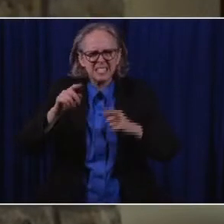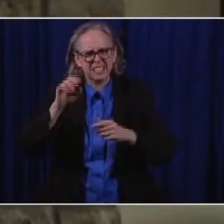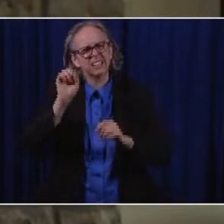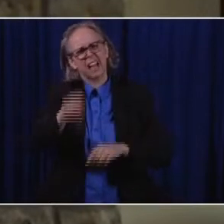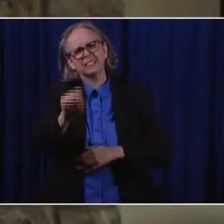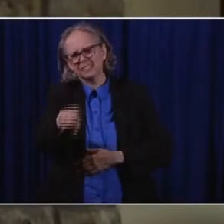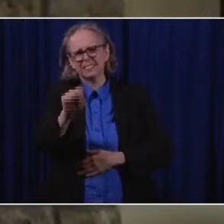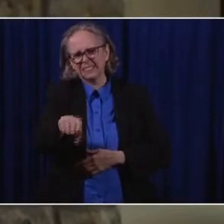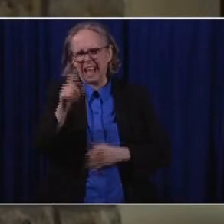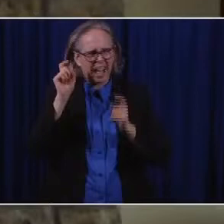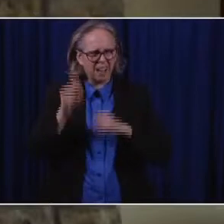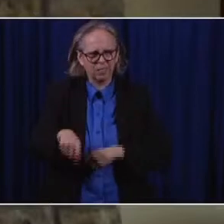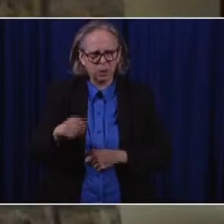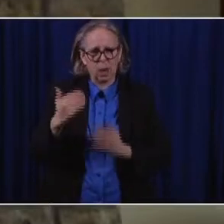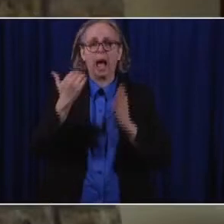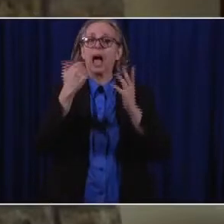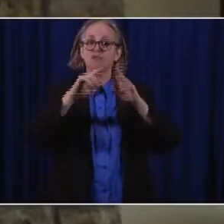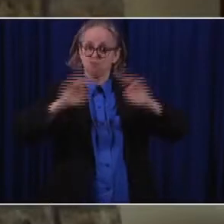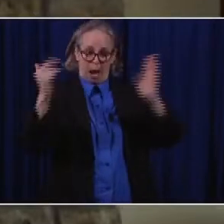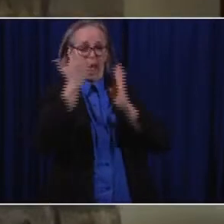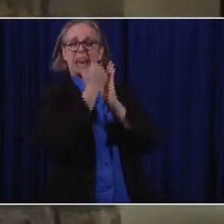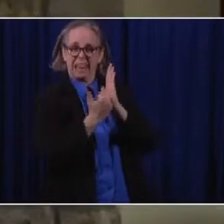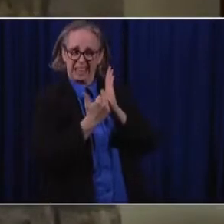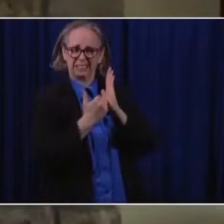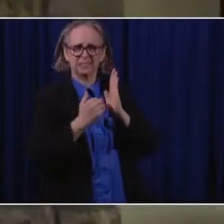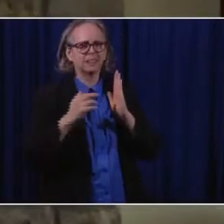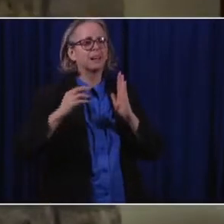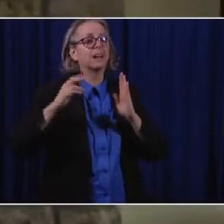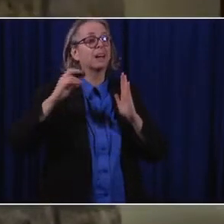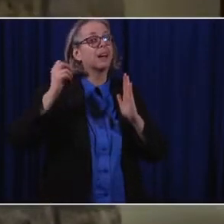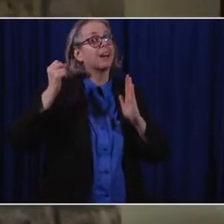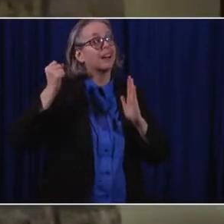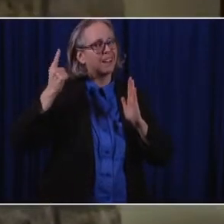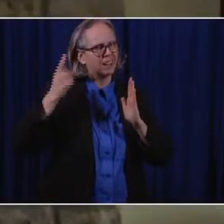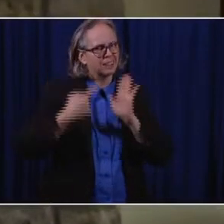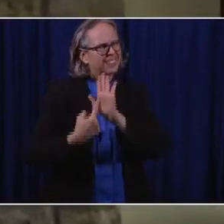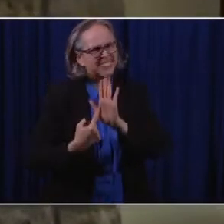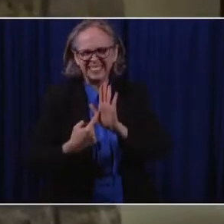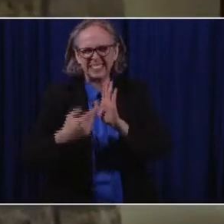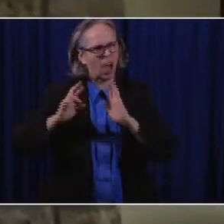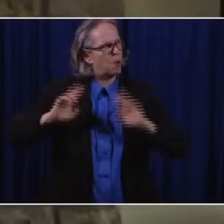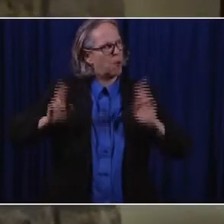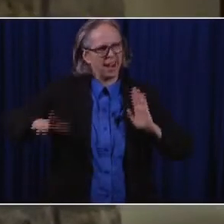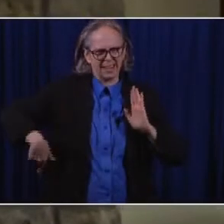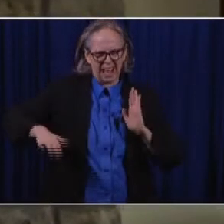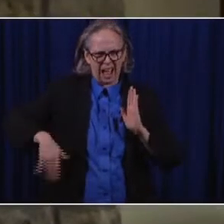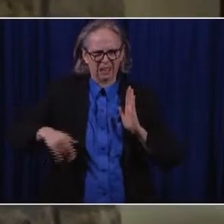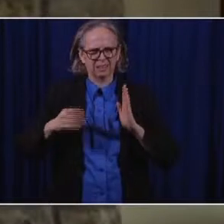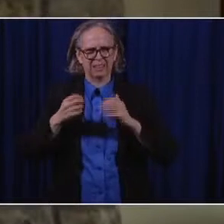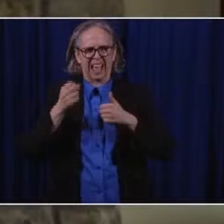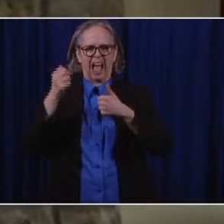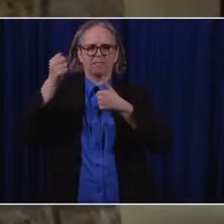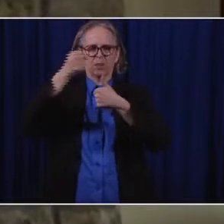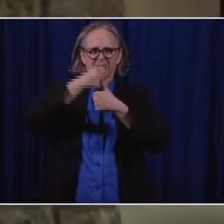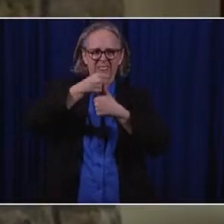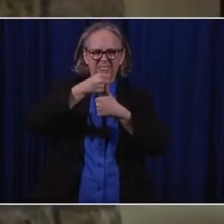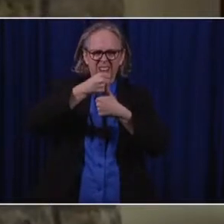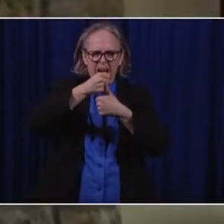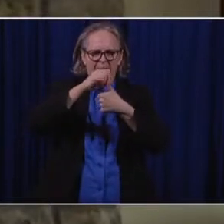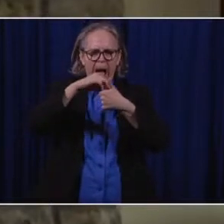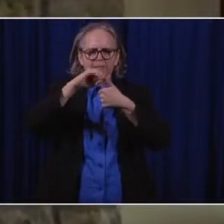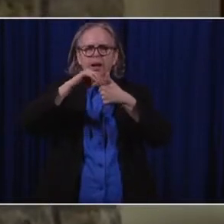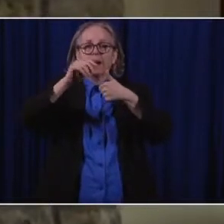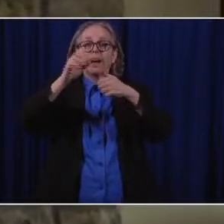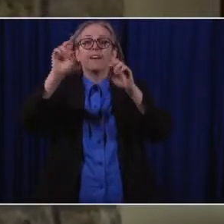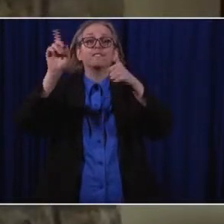down. But again, you can have a subgroup that you're targeting, but if you can't get it